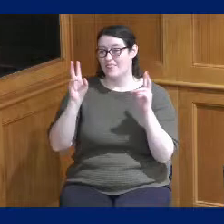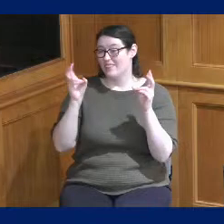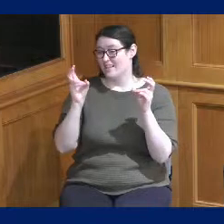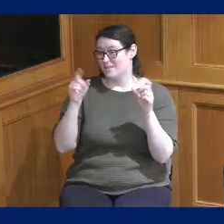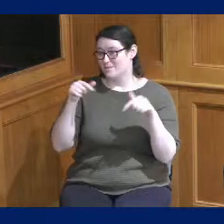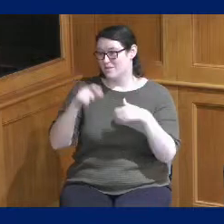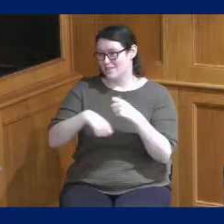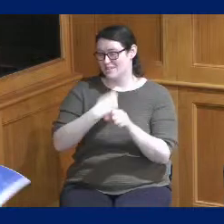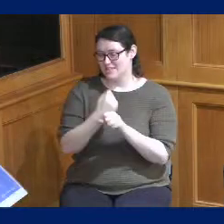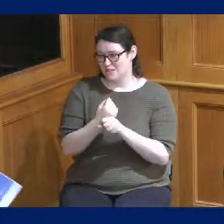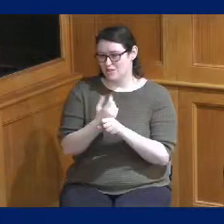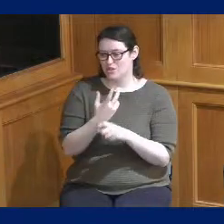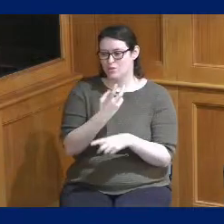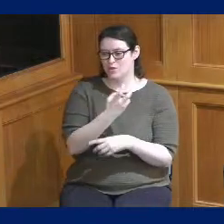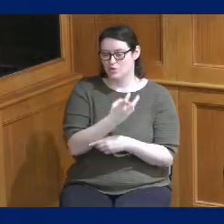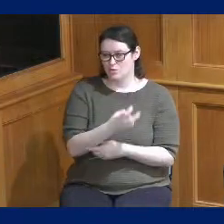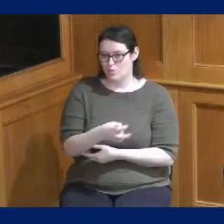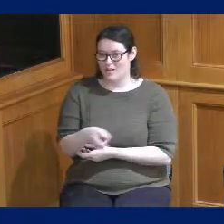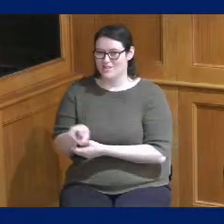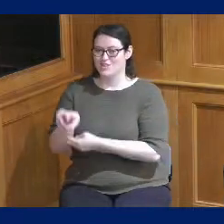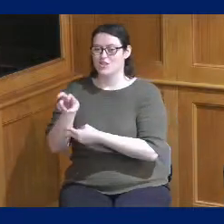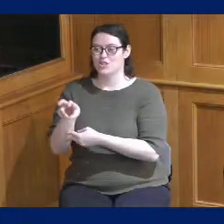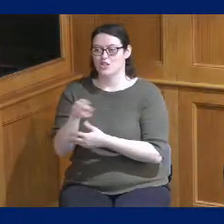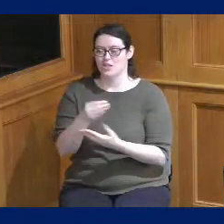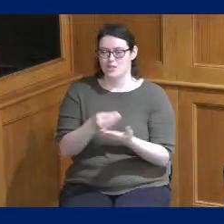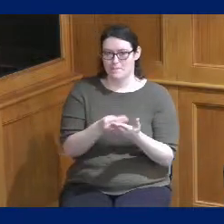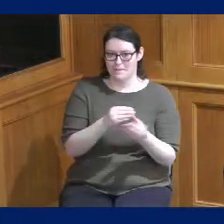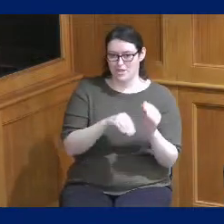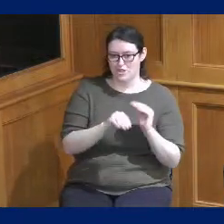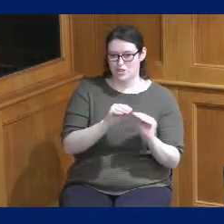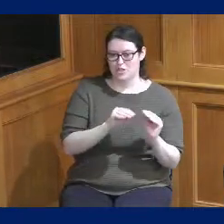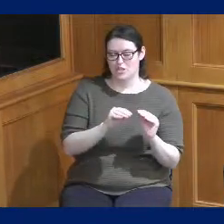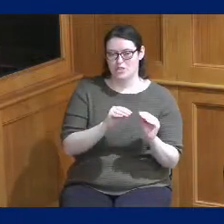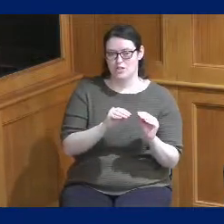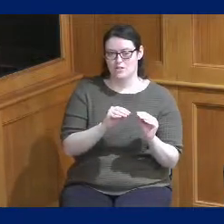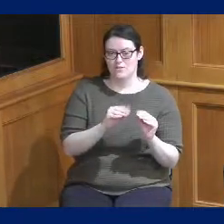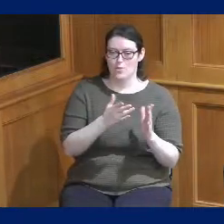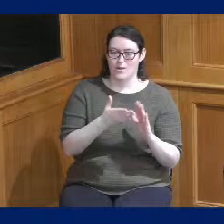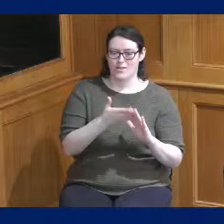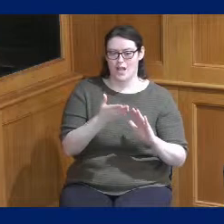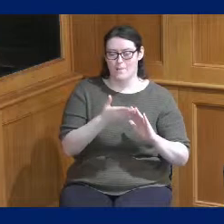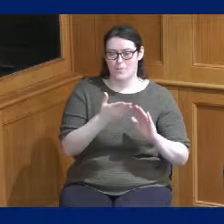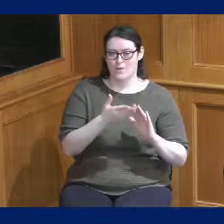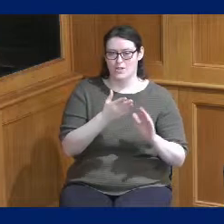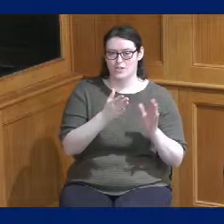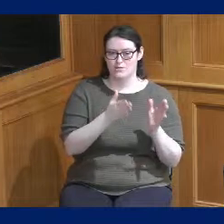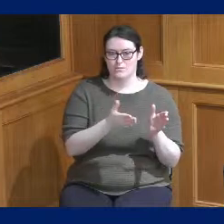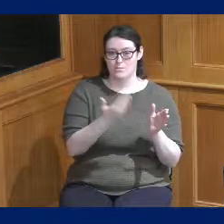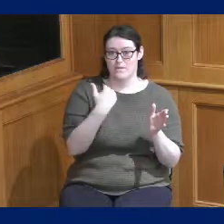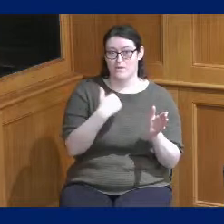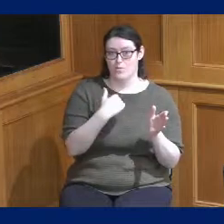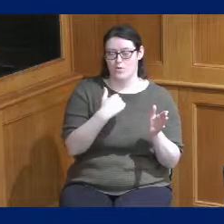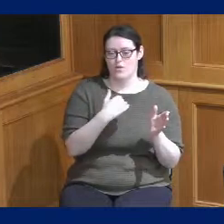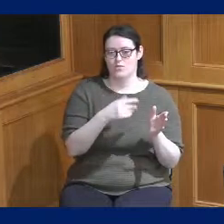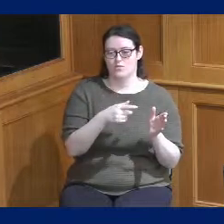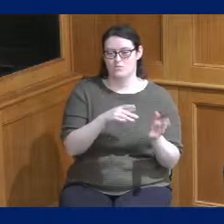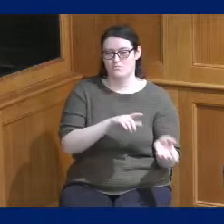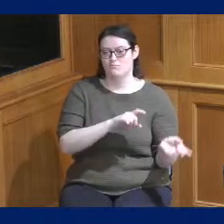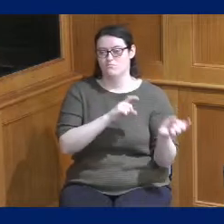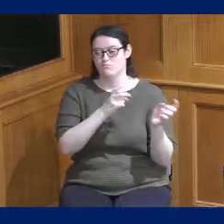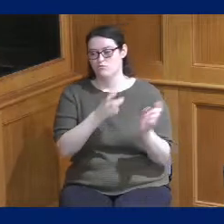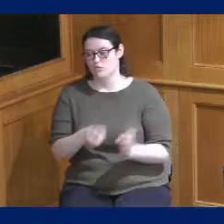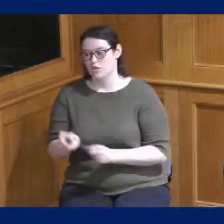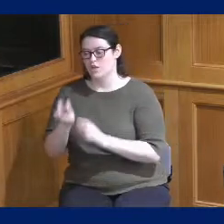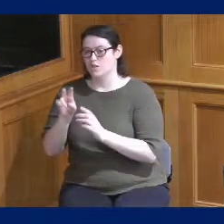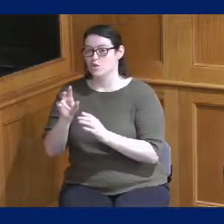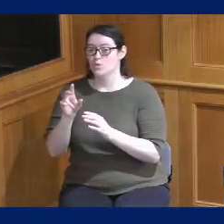to transition the budget to in the county operation to a new setting as we